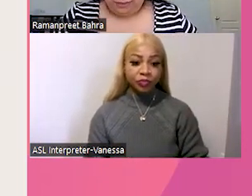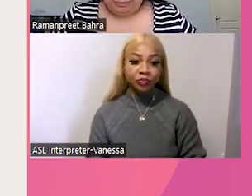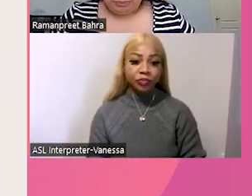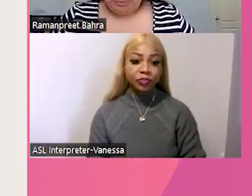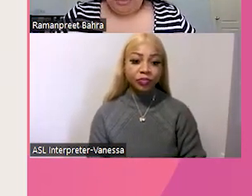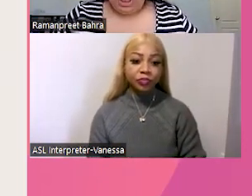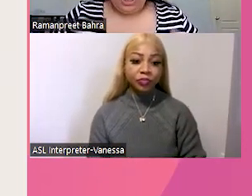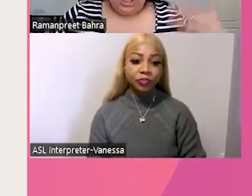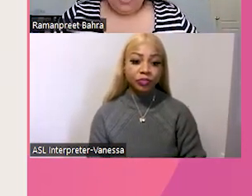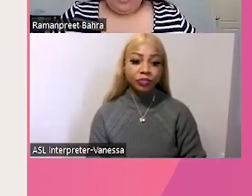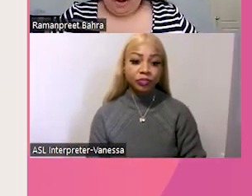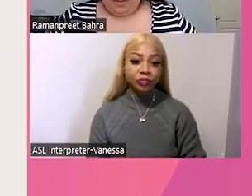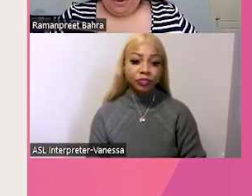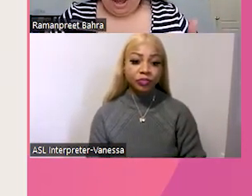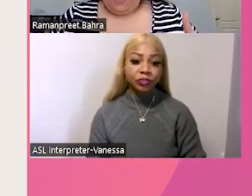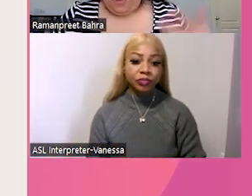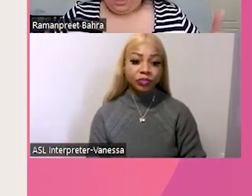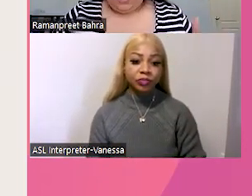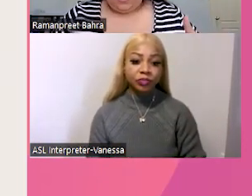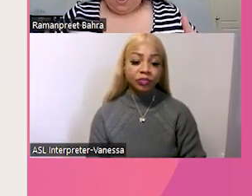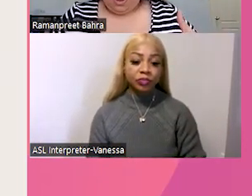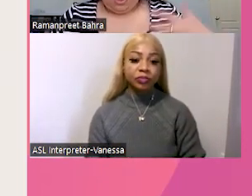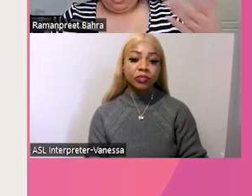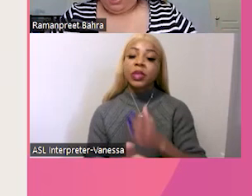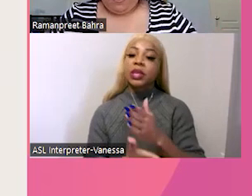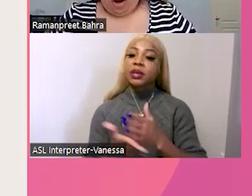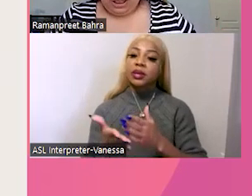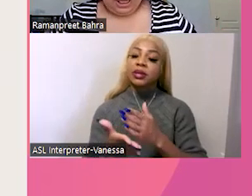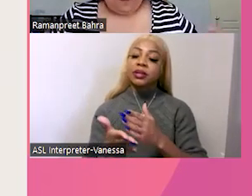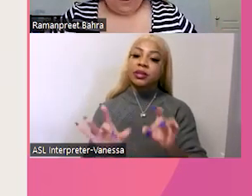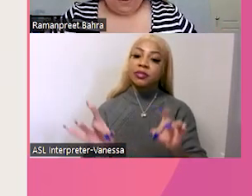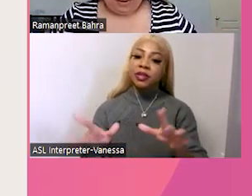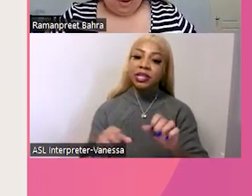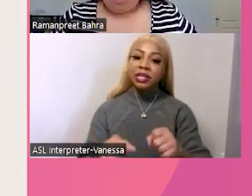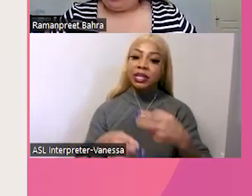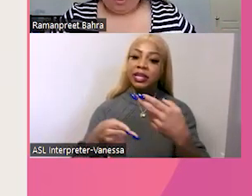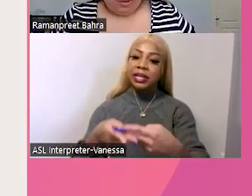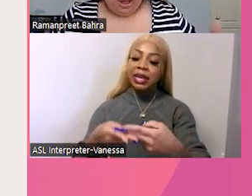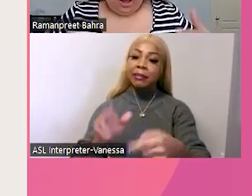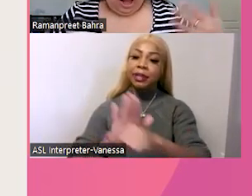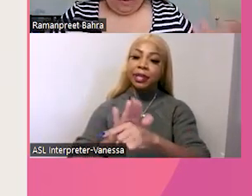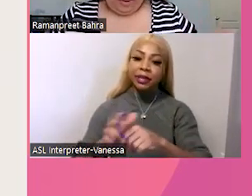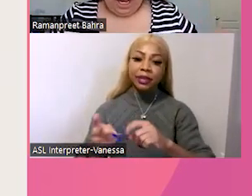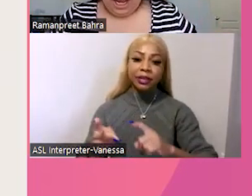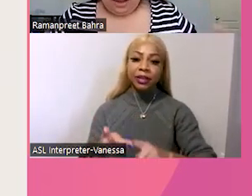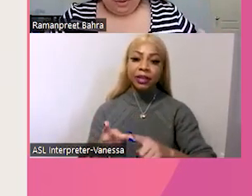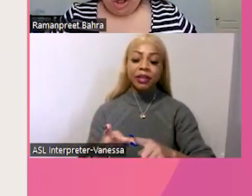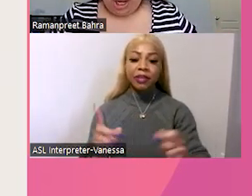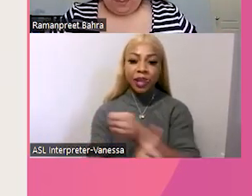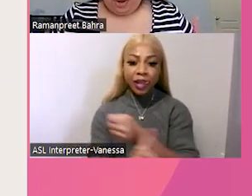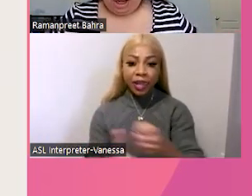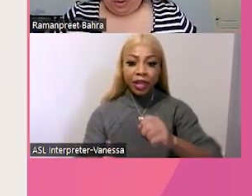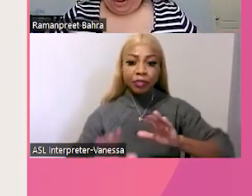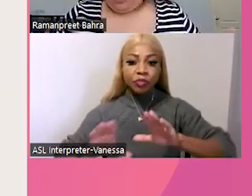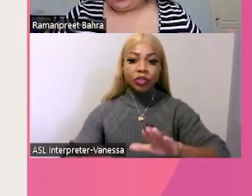too. Some forms of violence are name calling, physical harm through hitting,